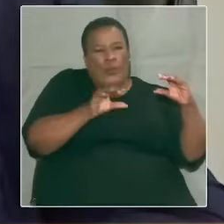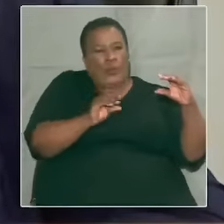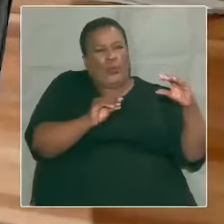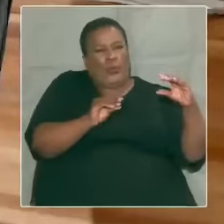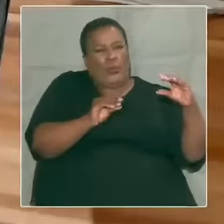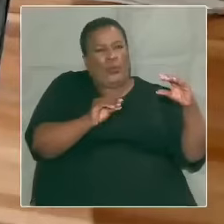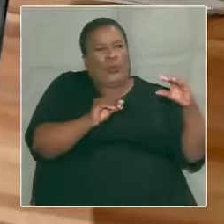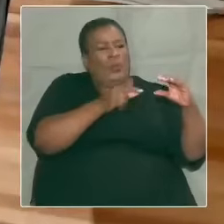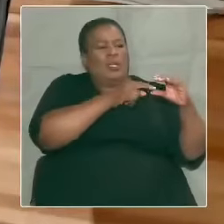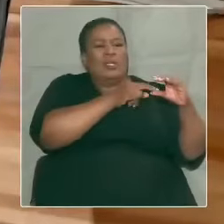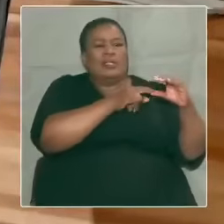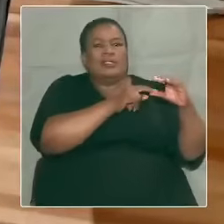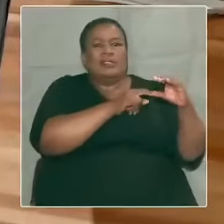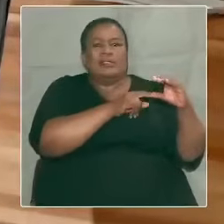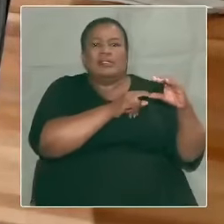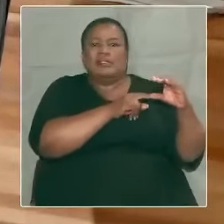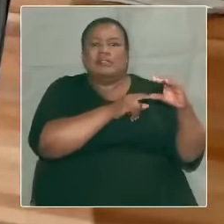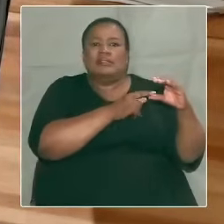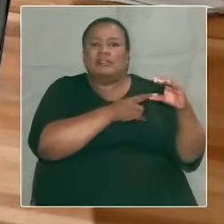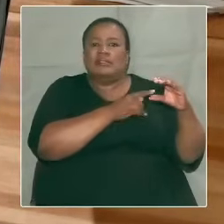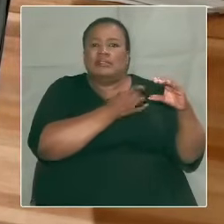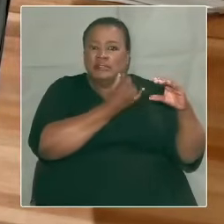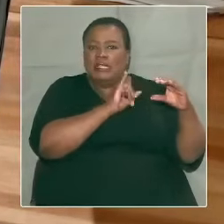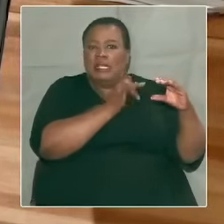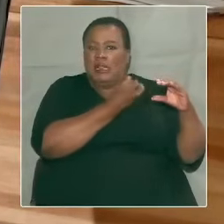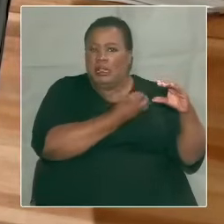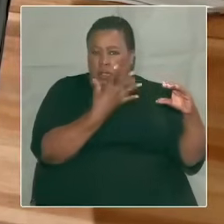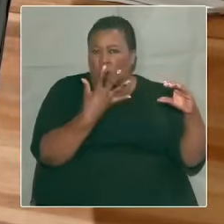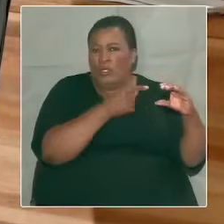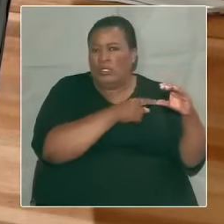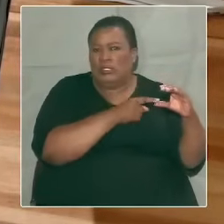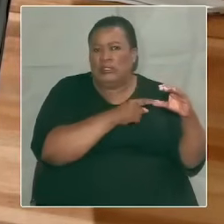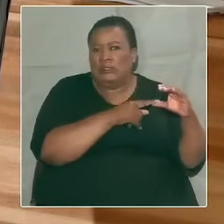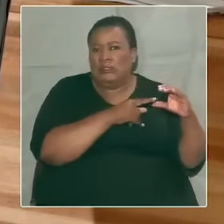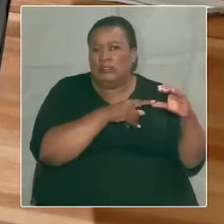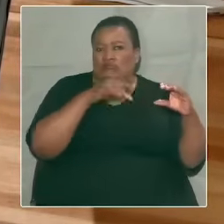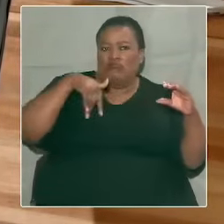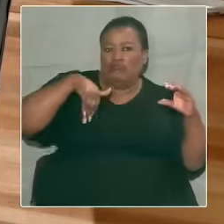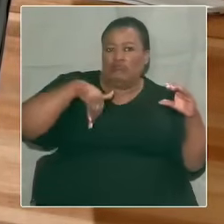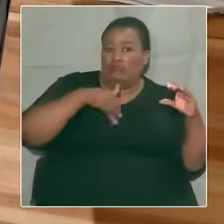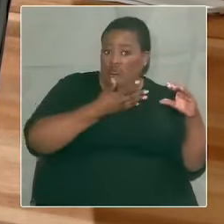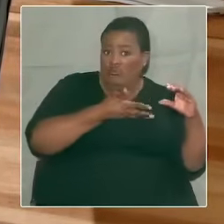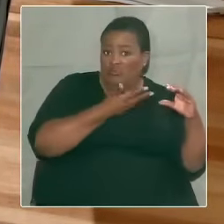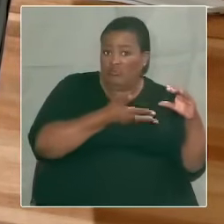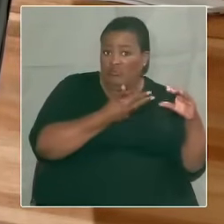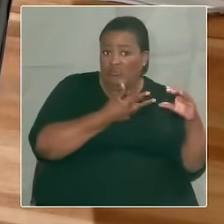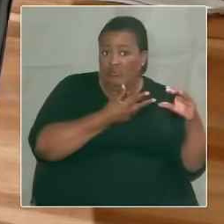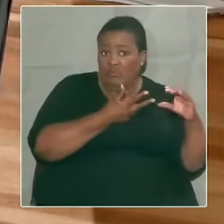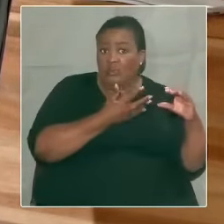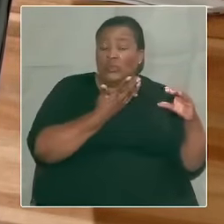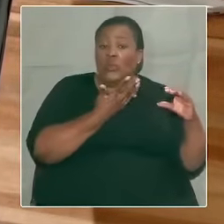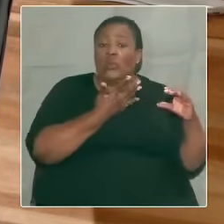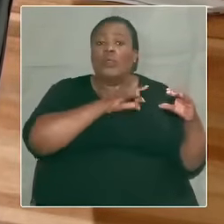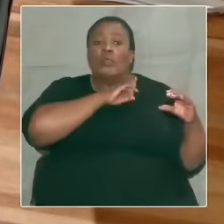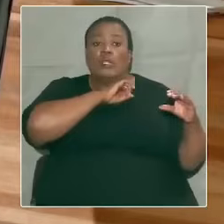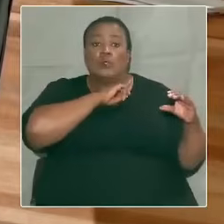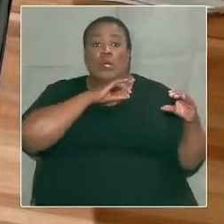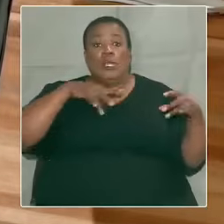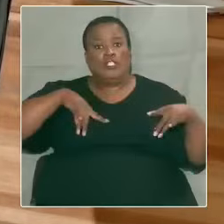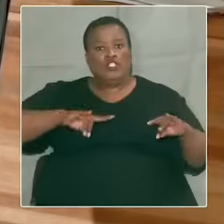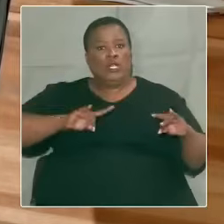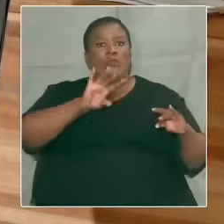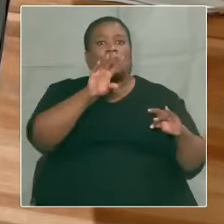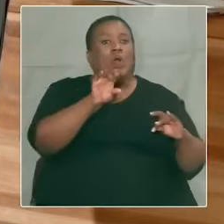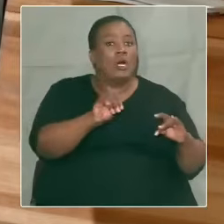It would be less than half the total number of dockets. Correct. And I think it is in that context that the chair